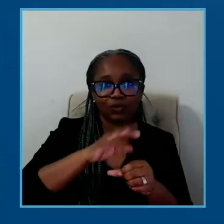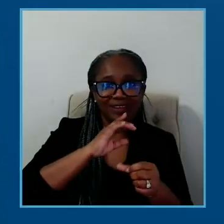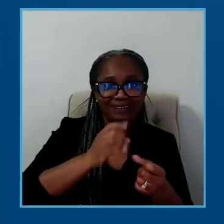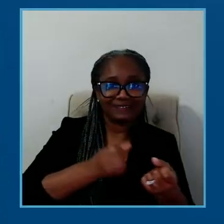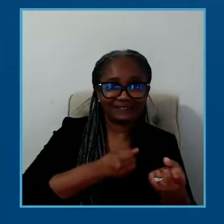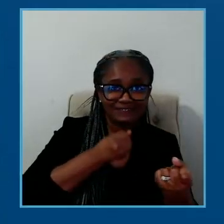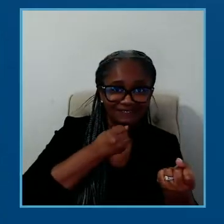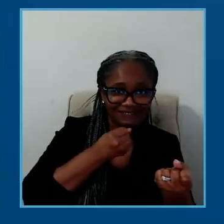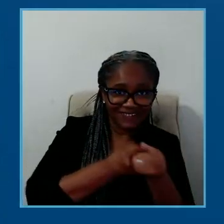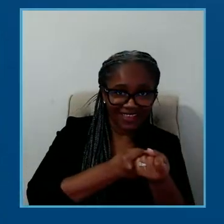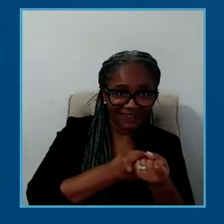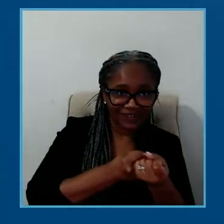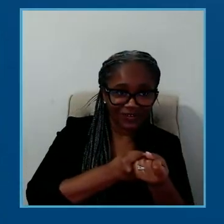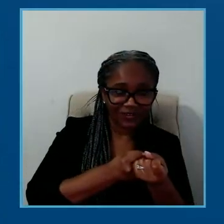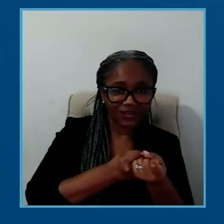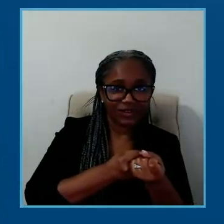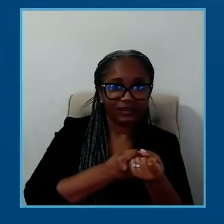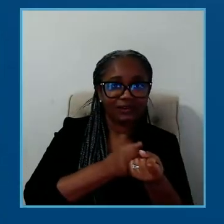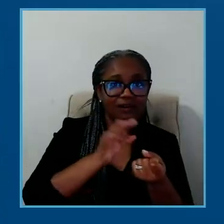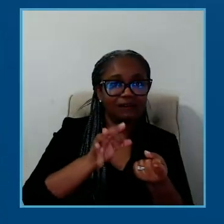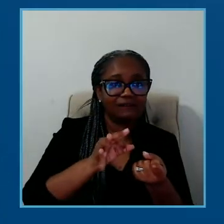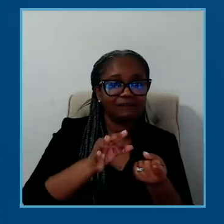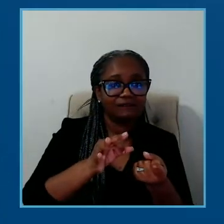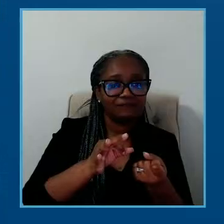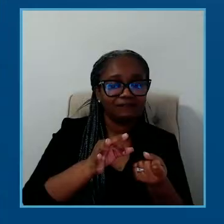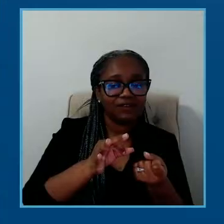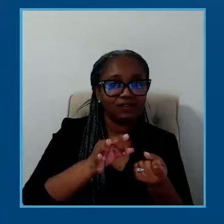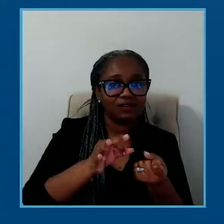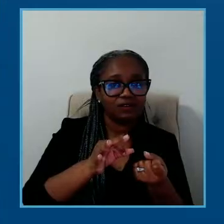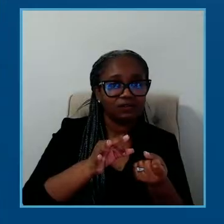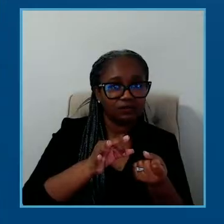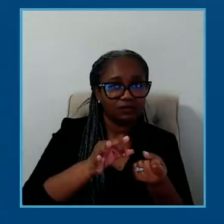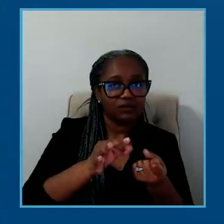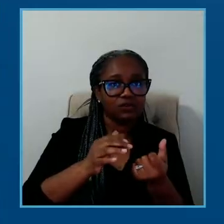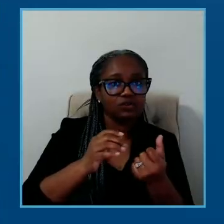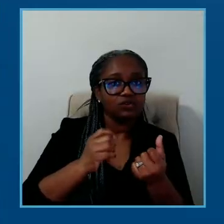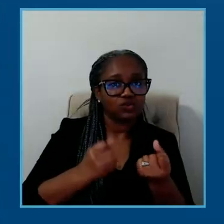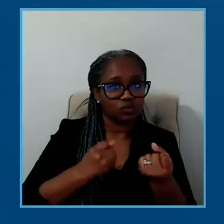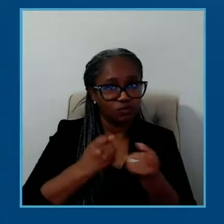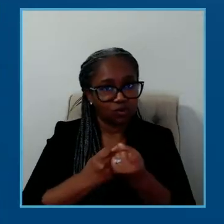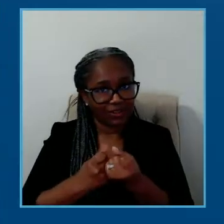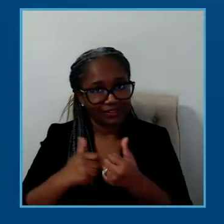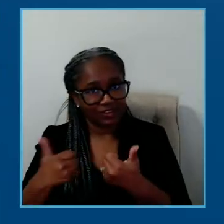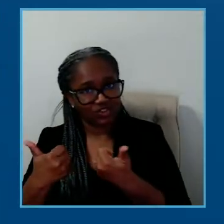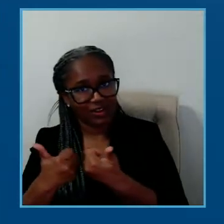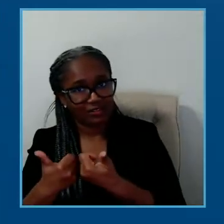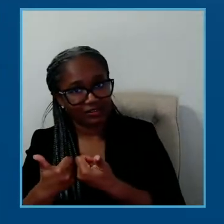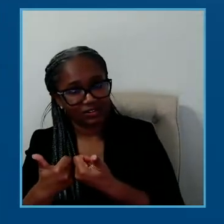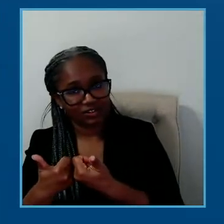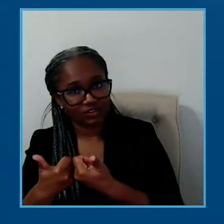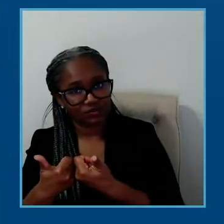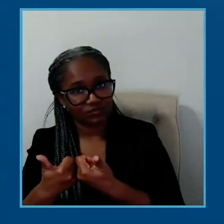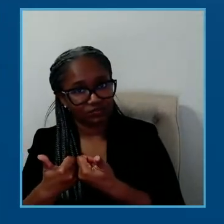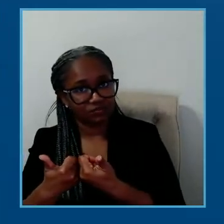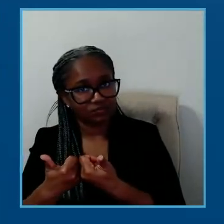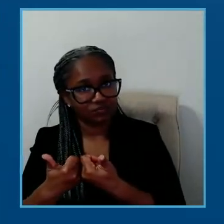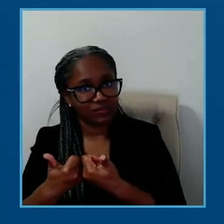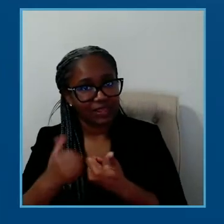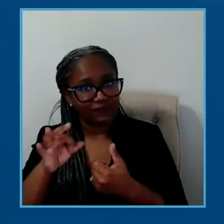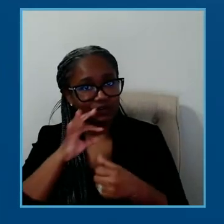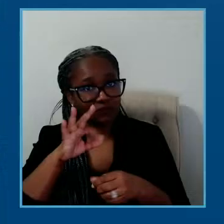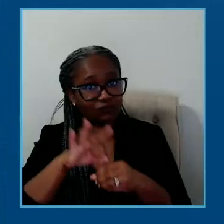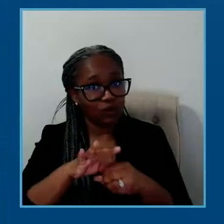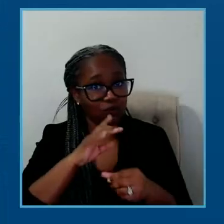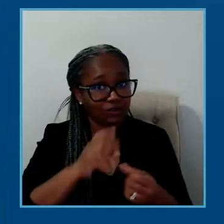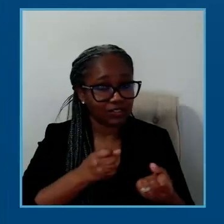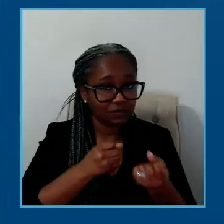accepting the challenge, supporting the challenge. A vote against the resolution means you are not in favor, one